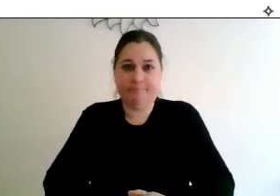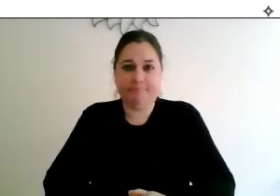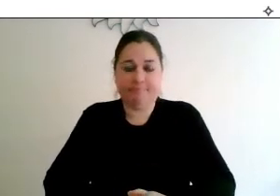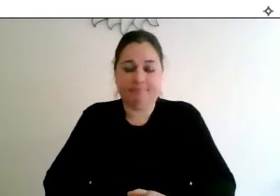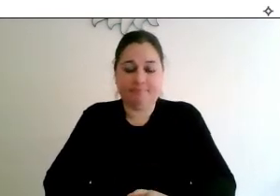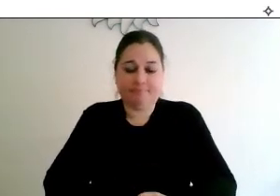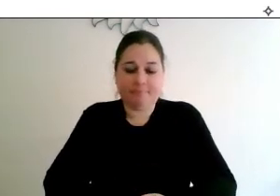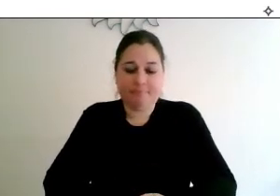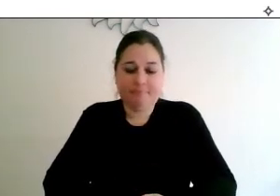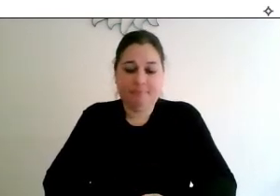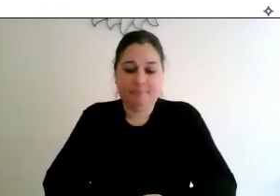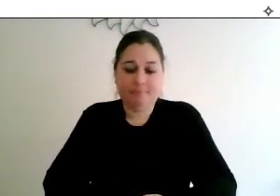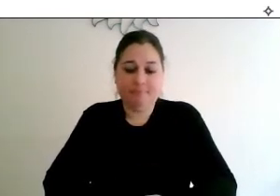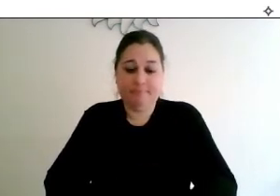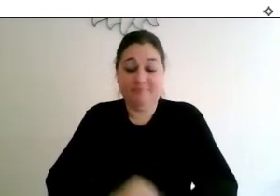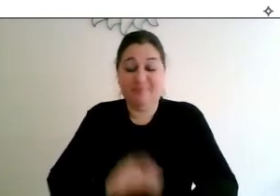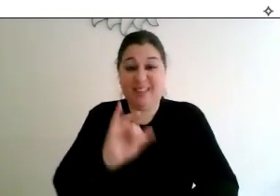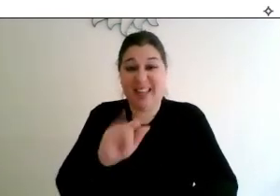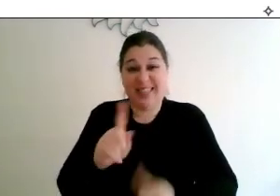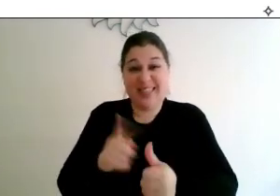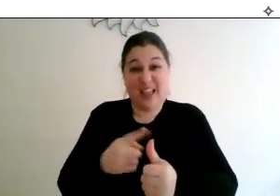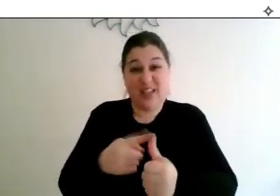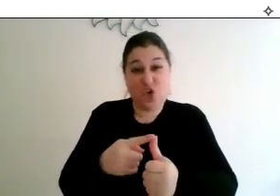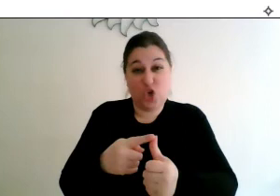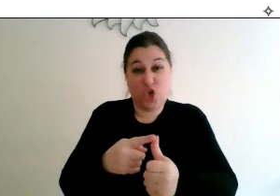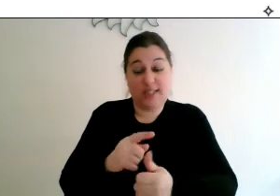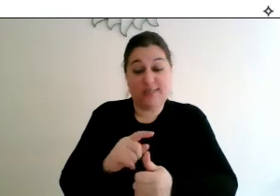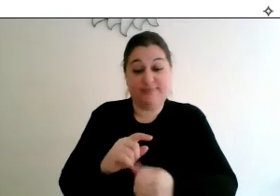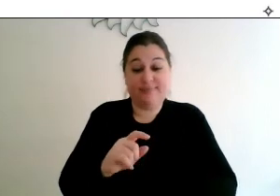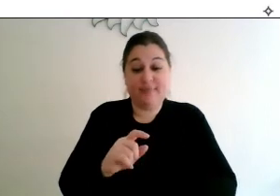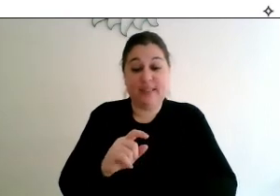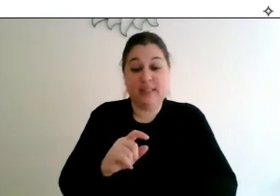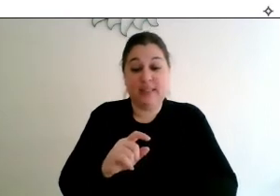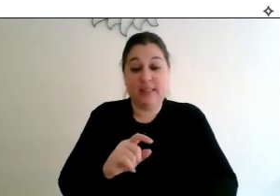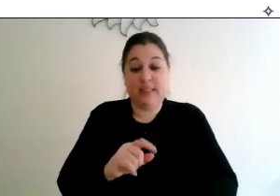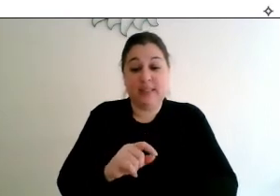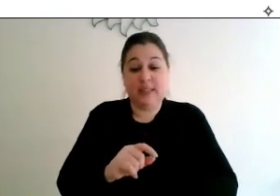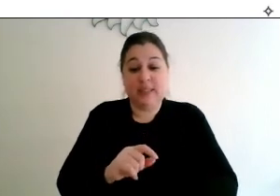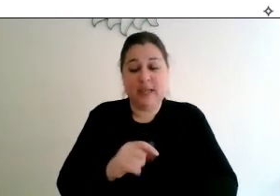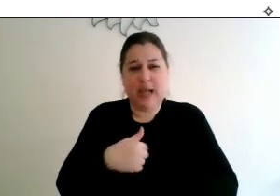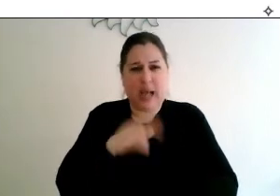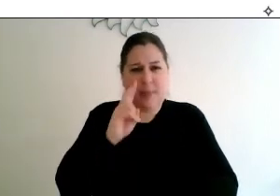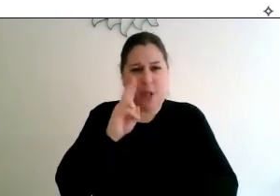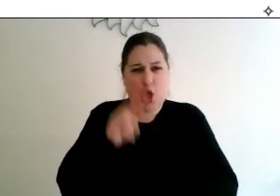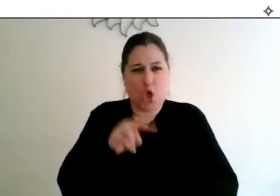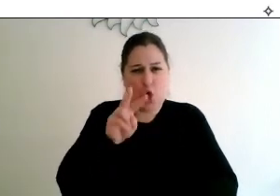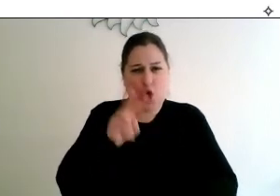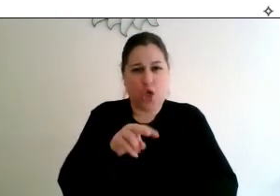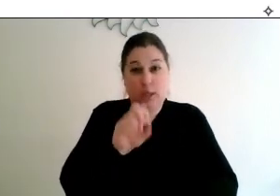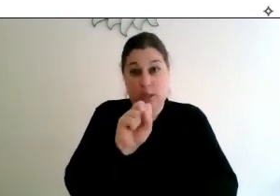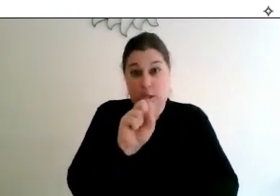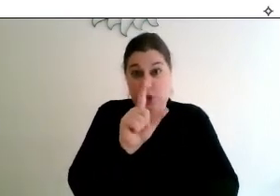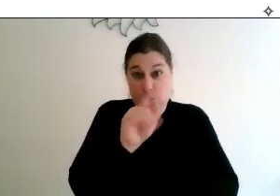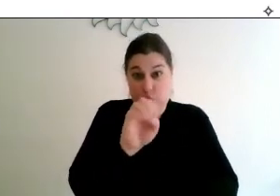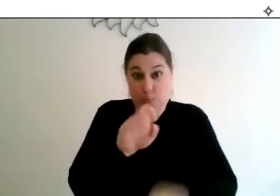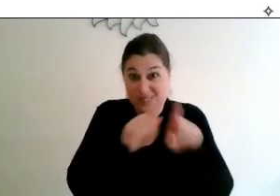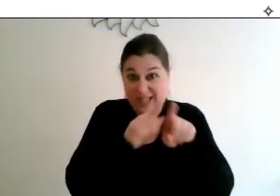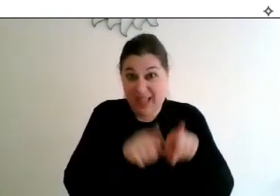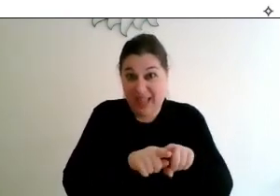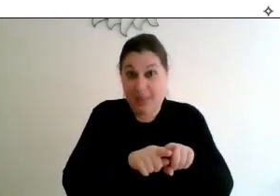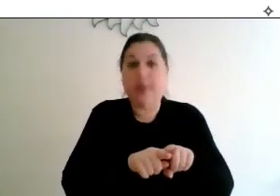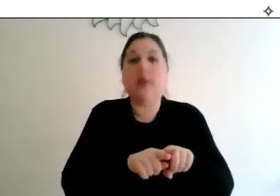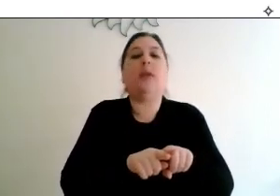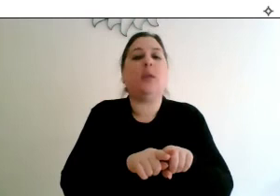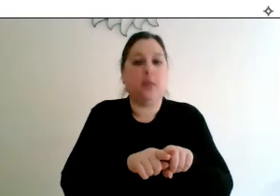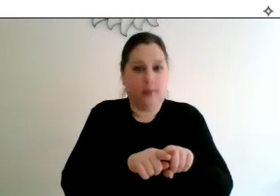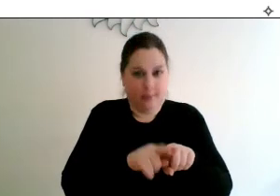Okay, if I have this first one, I would say, do the equations have the same slope? Yes, so I'm